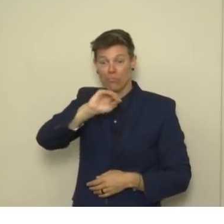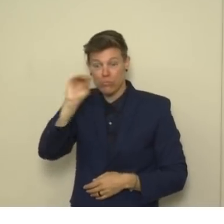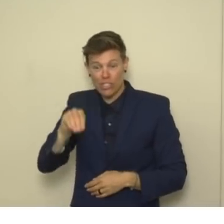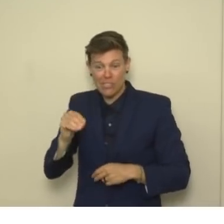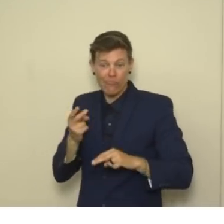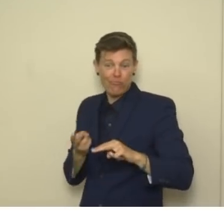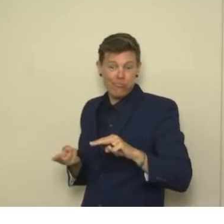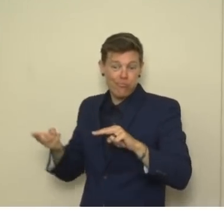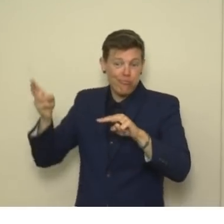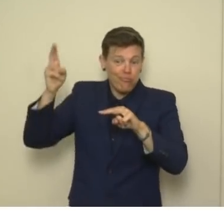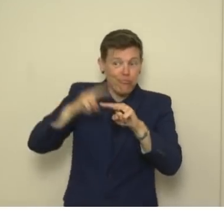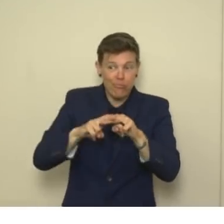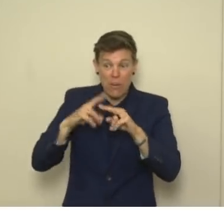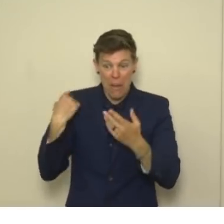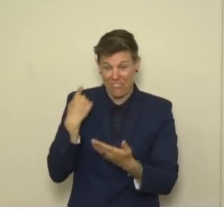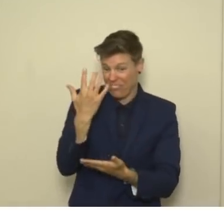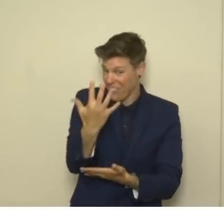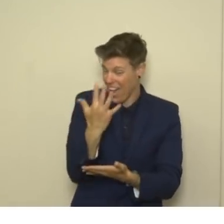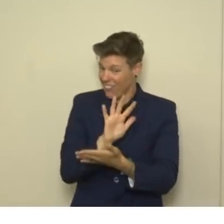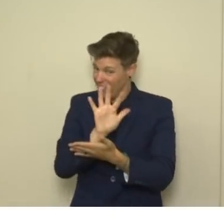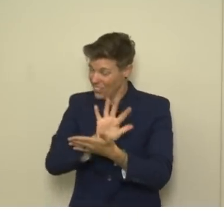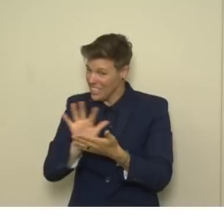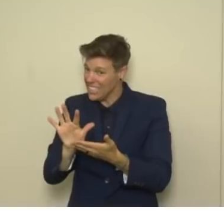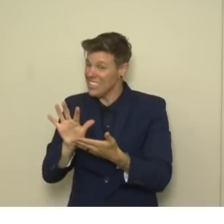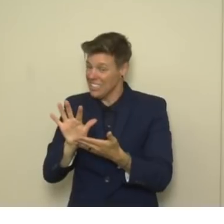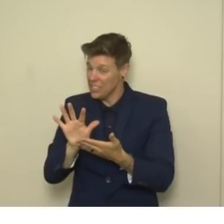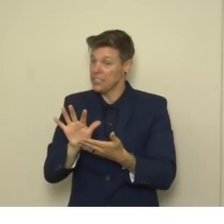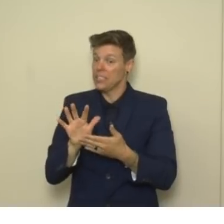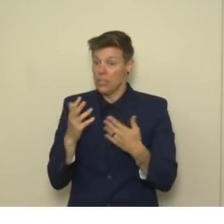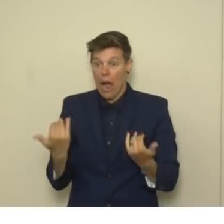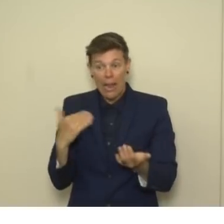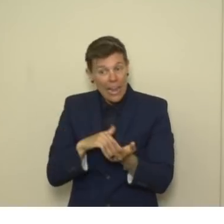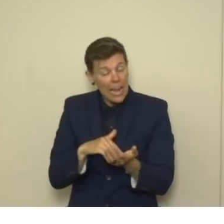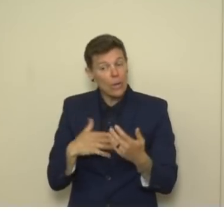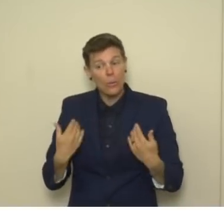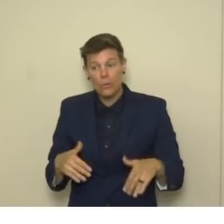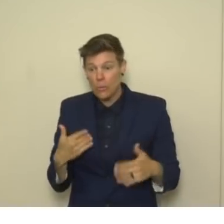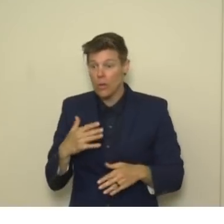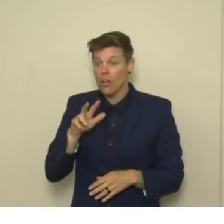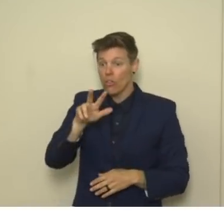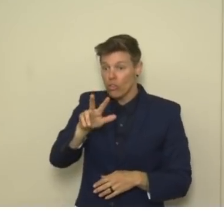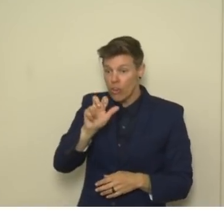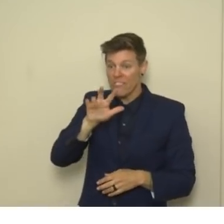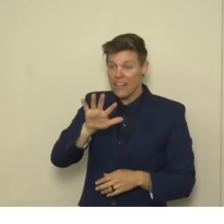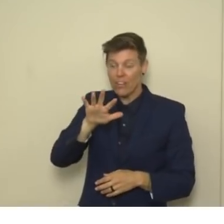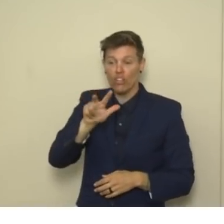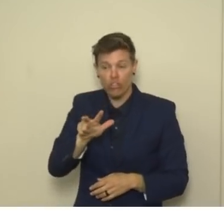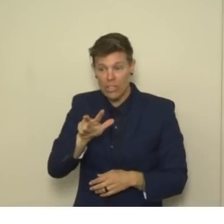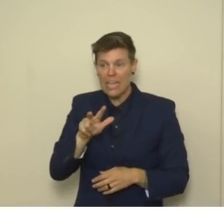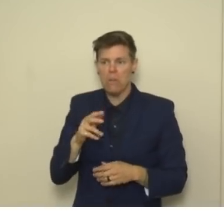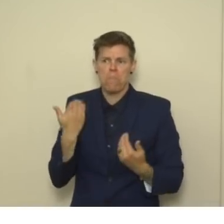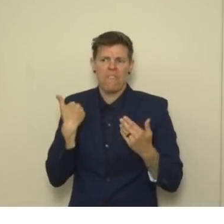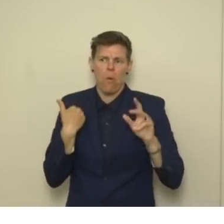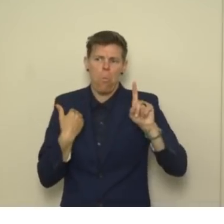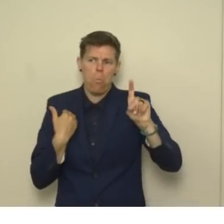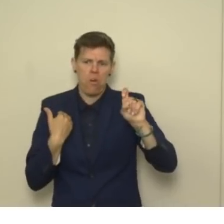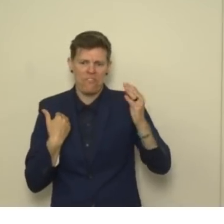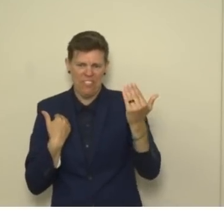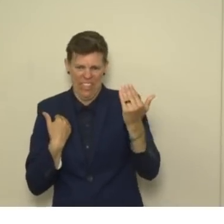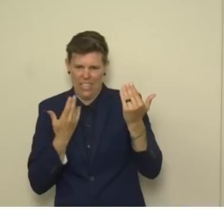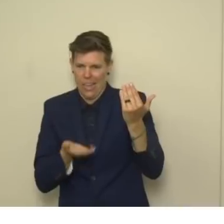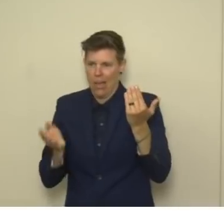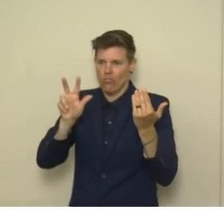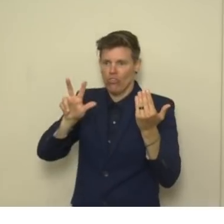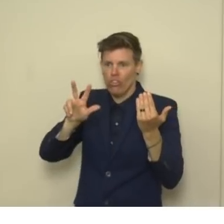just looked it up with a new case count of 343. It was 115 6 weeks ago. That's basically a